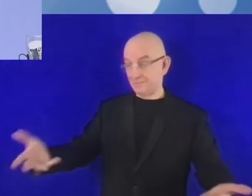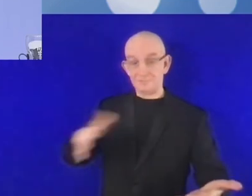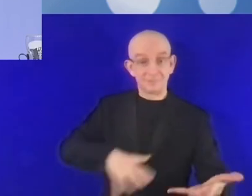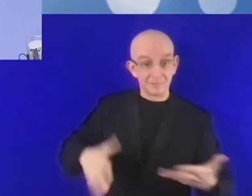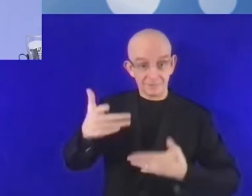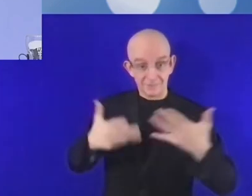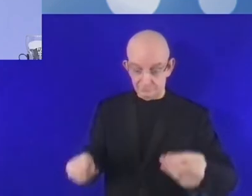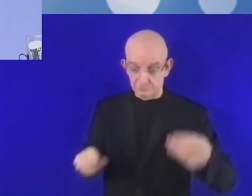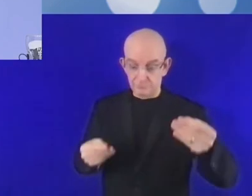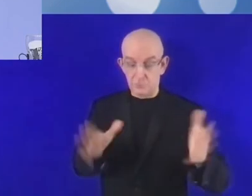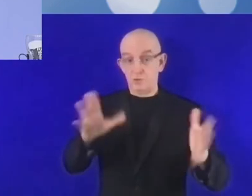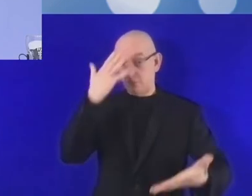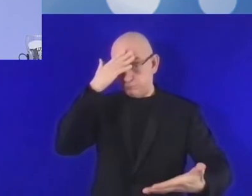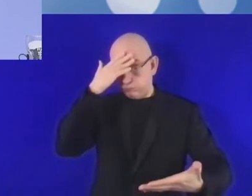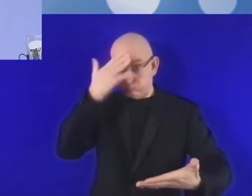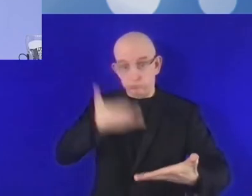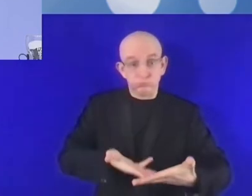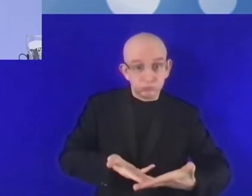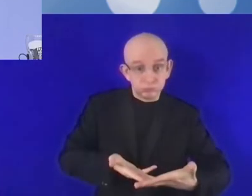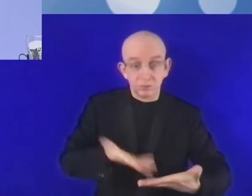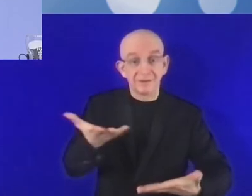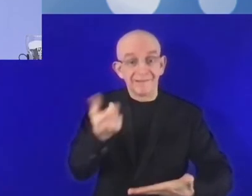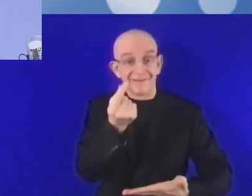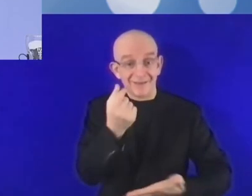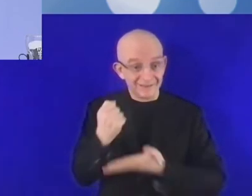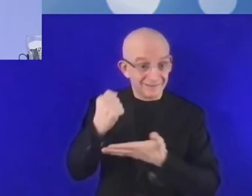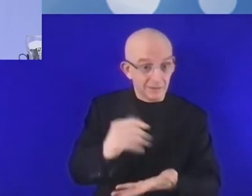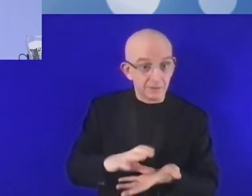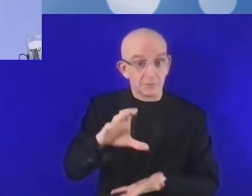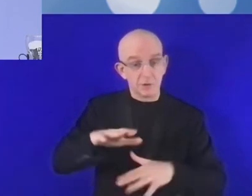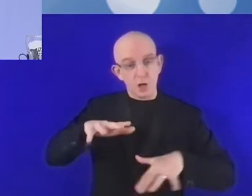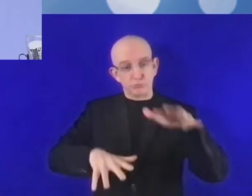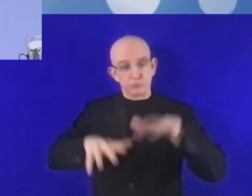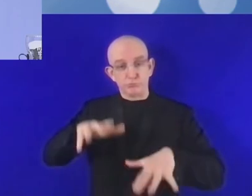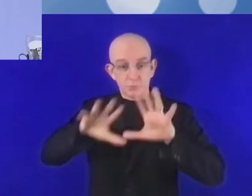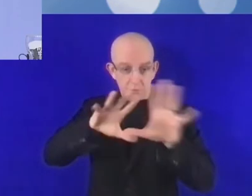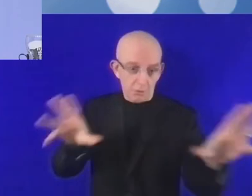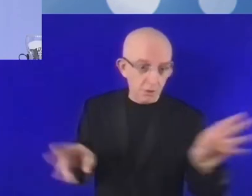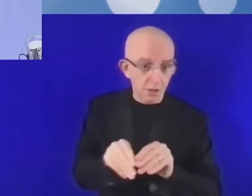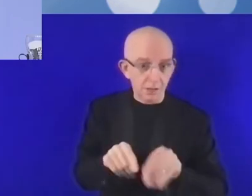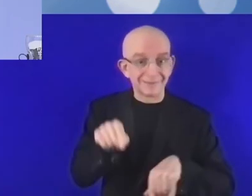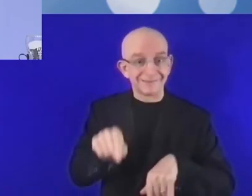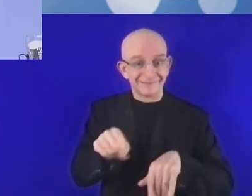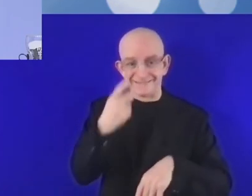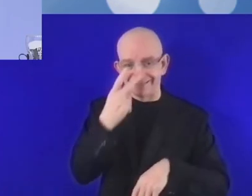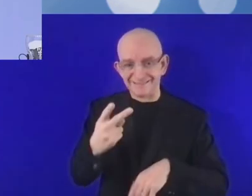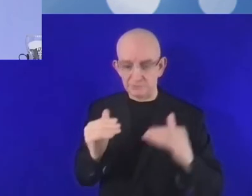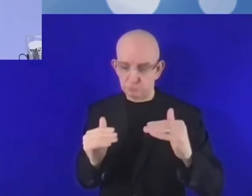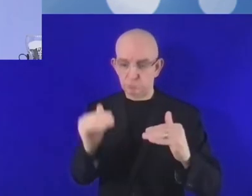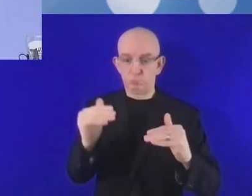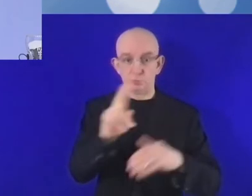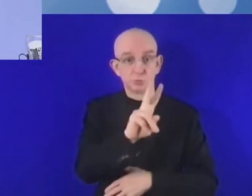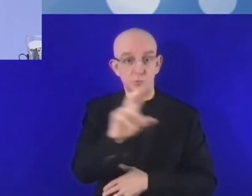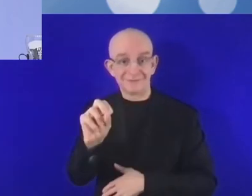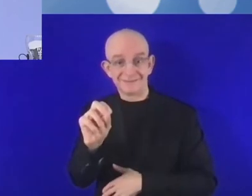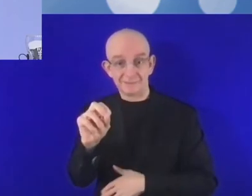20 since 2002 and could reach 580 billion in 2021 so there is